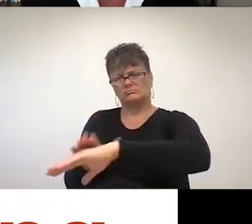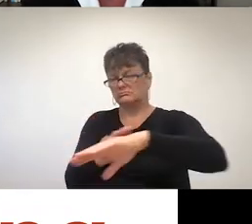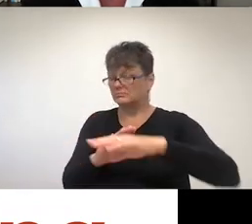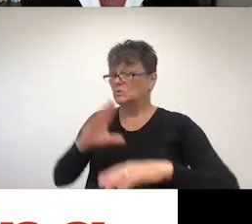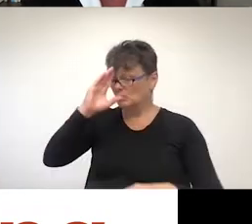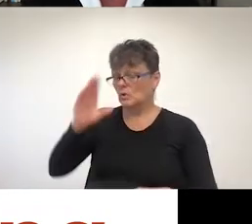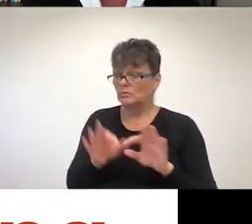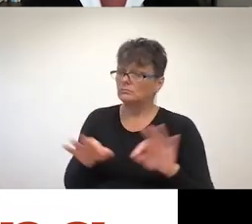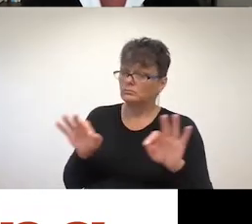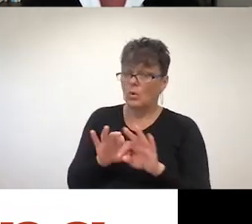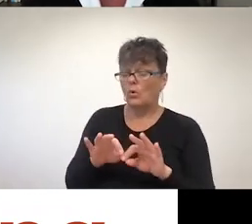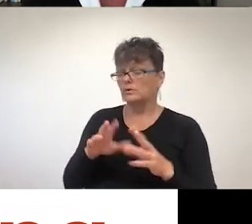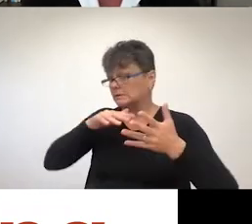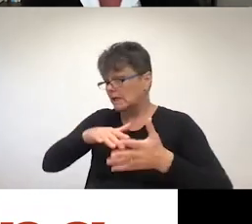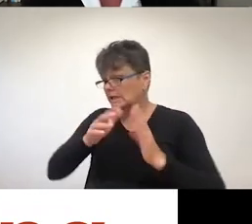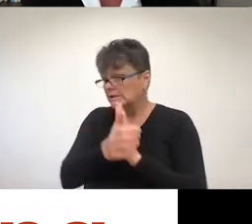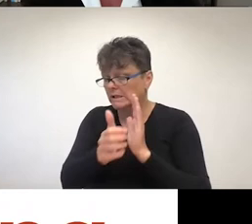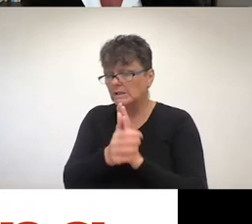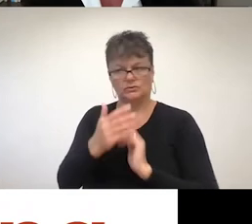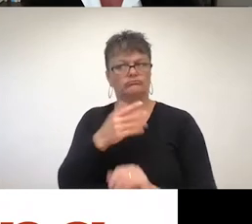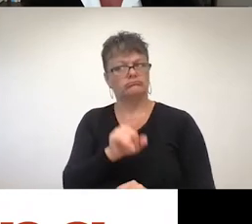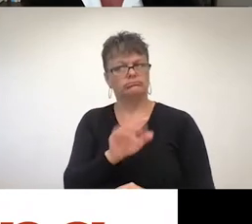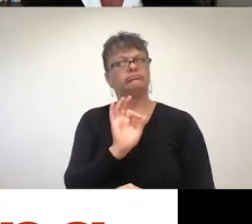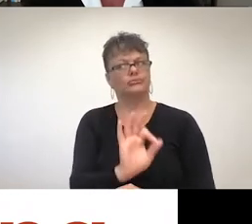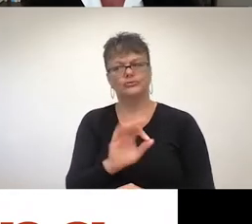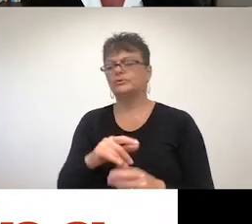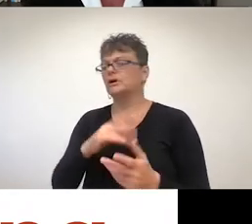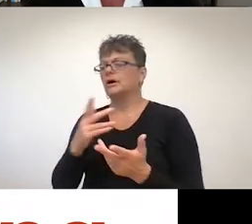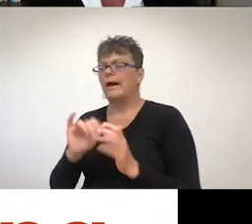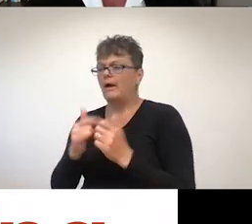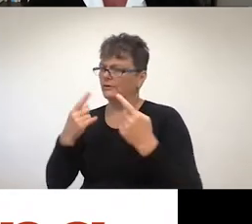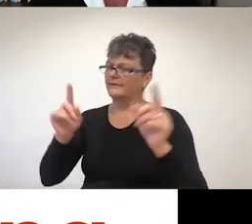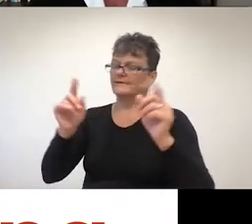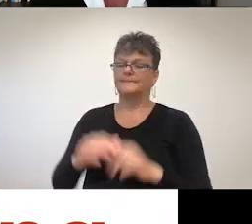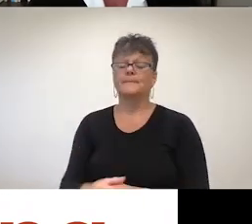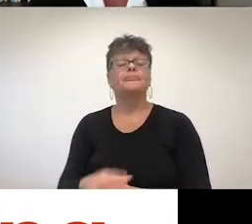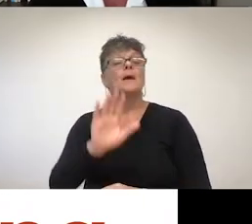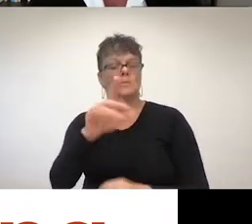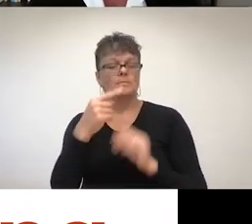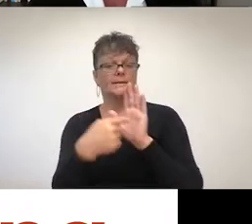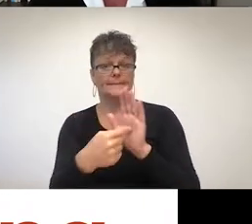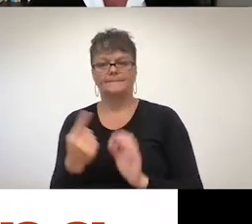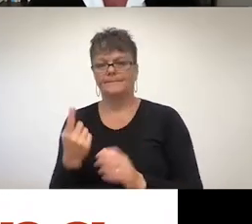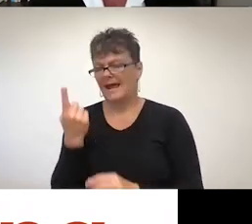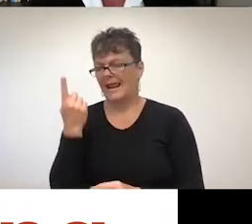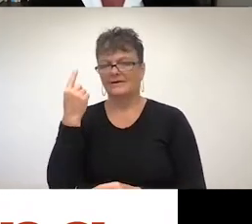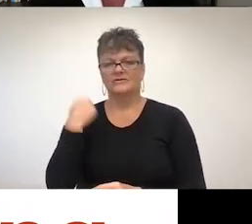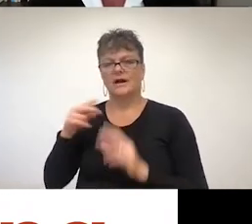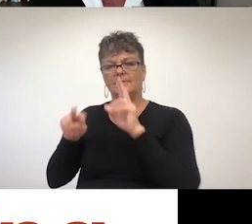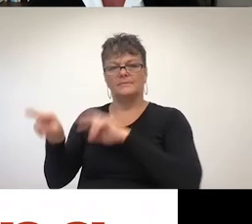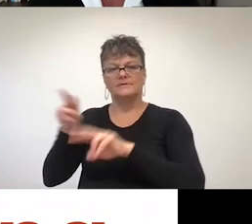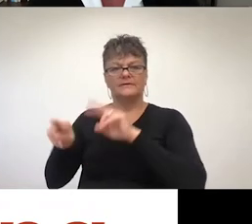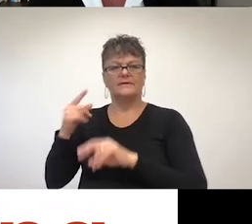what methods, what approaches are effective. Here's one example. Last year, I was observing an introductory statistics class